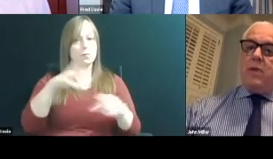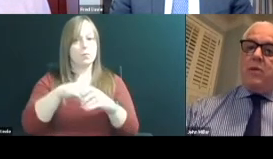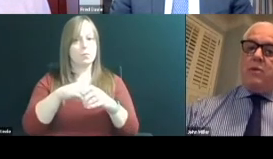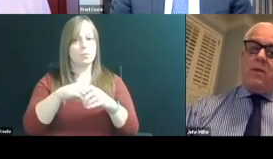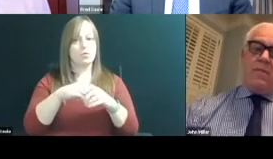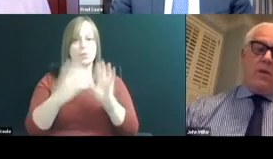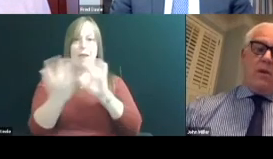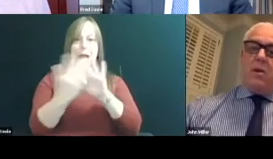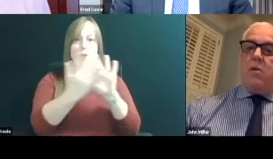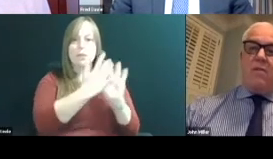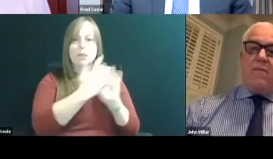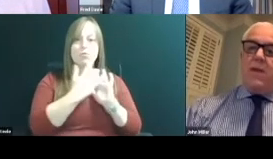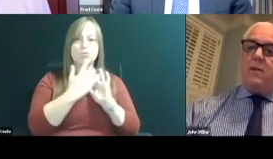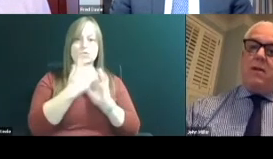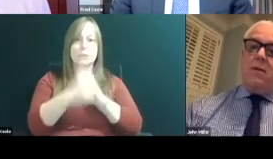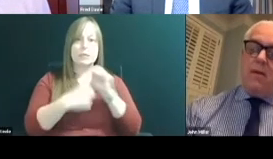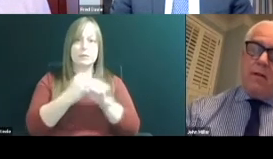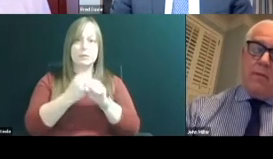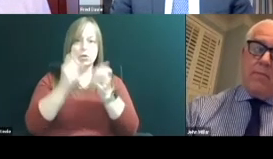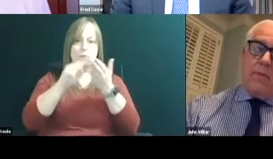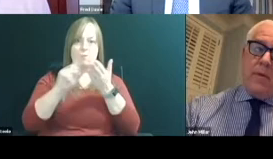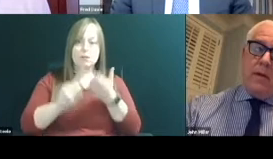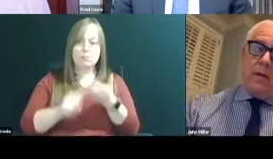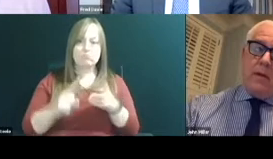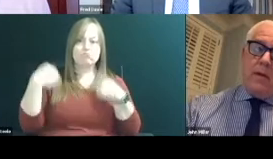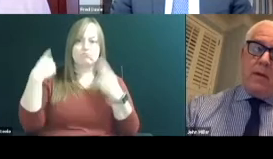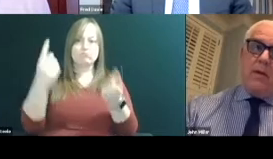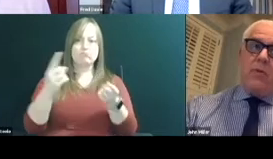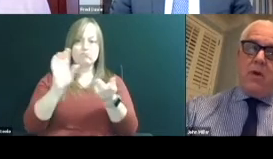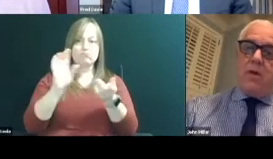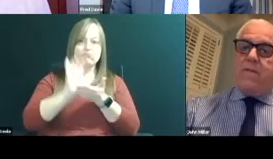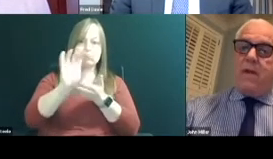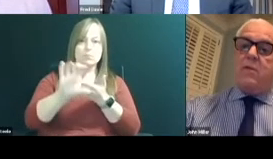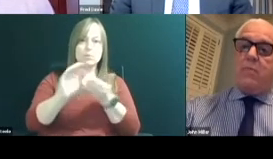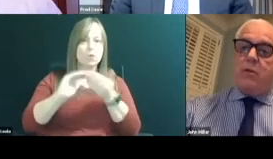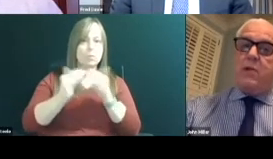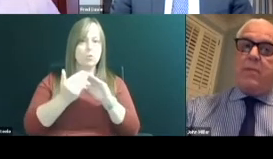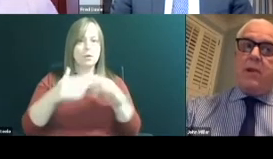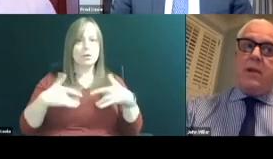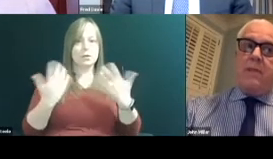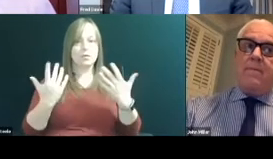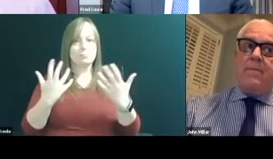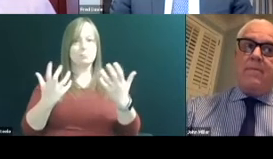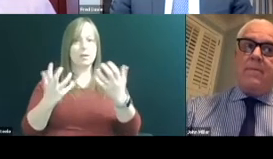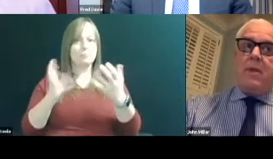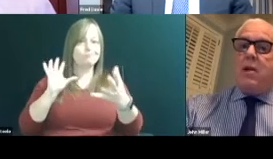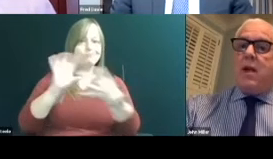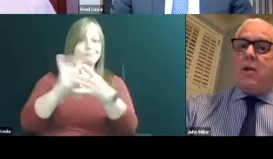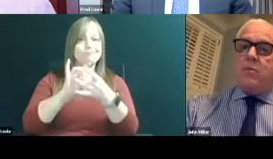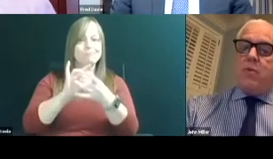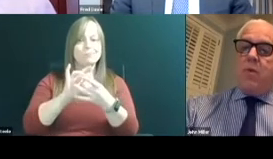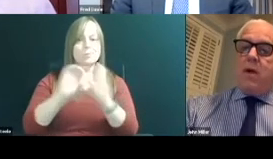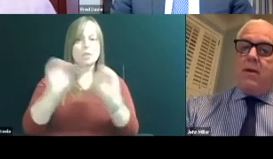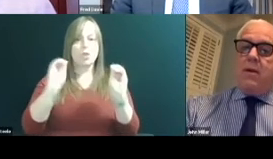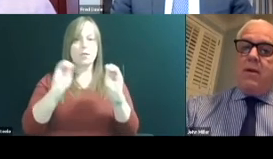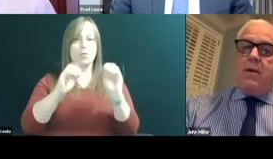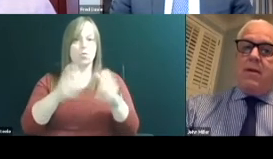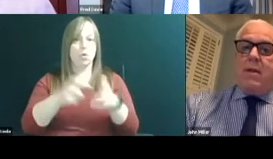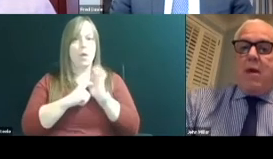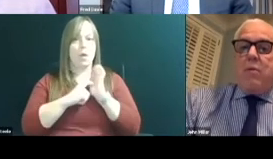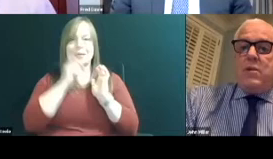the outreach, a year invested in community affairs and bridge building, none of that was